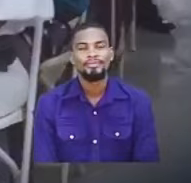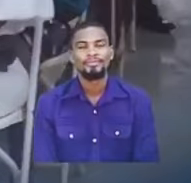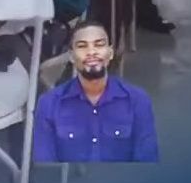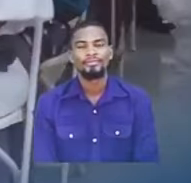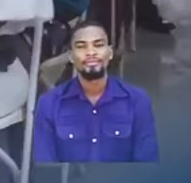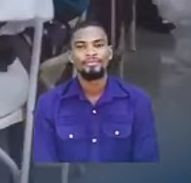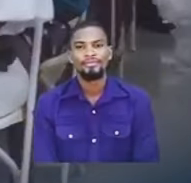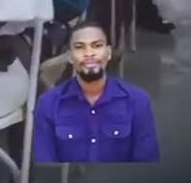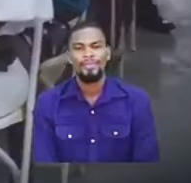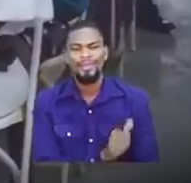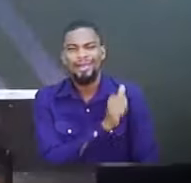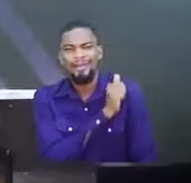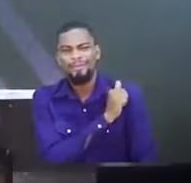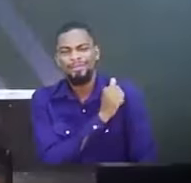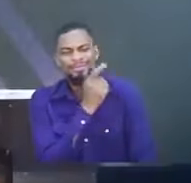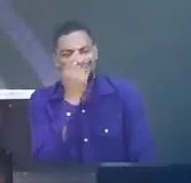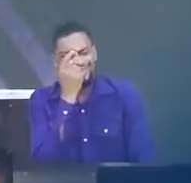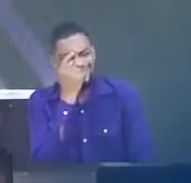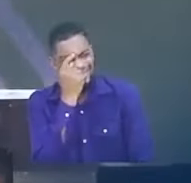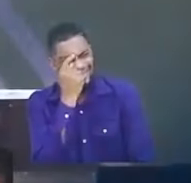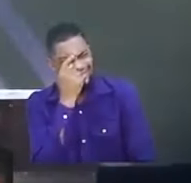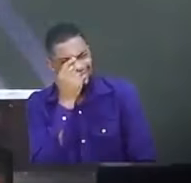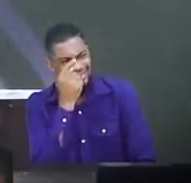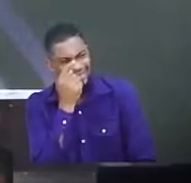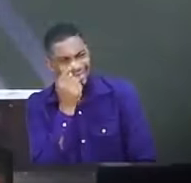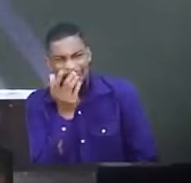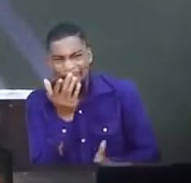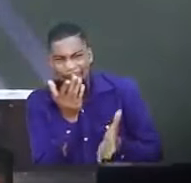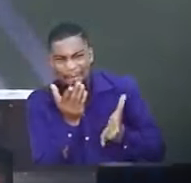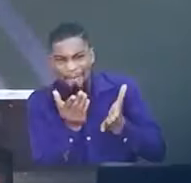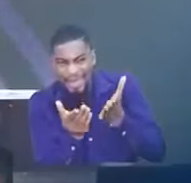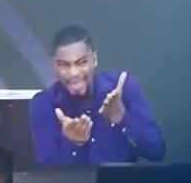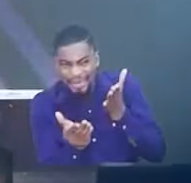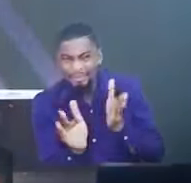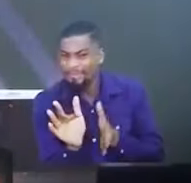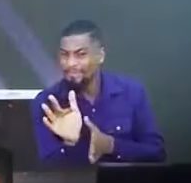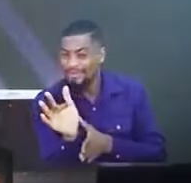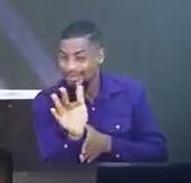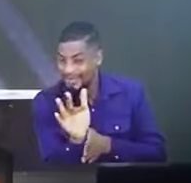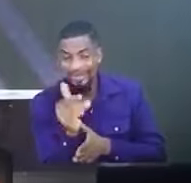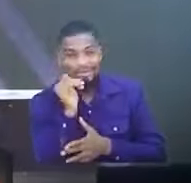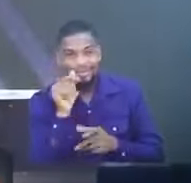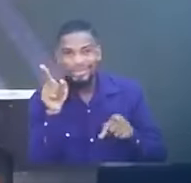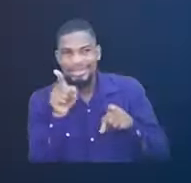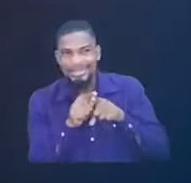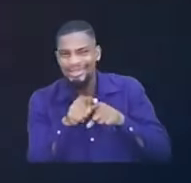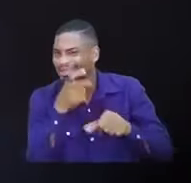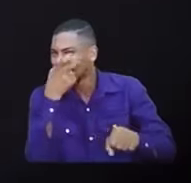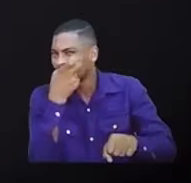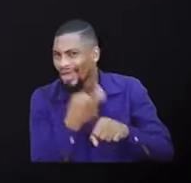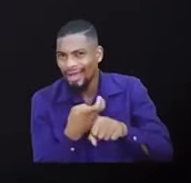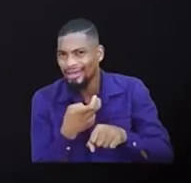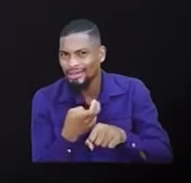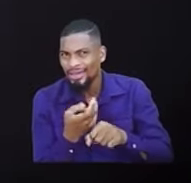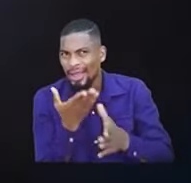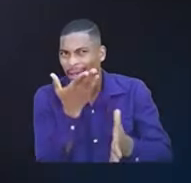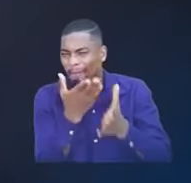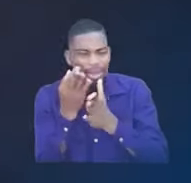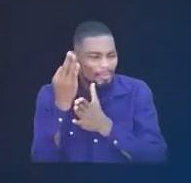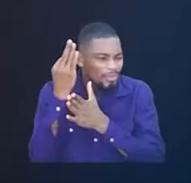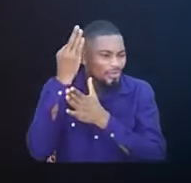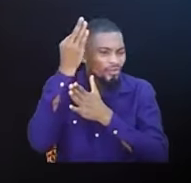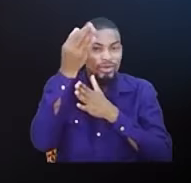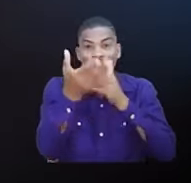do anything to her, and he would have stopped because there was no way, it was